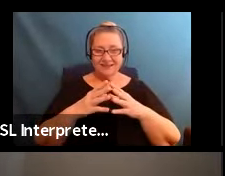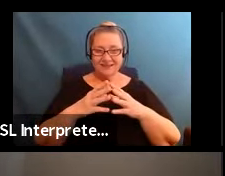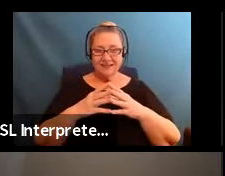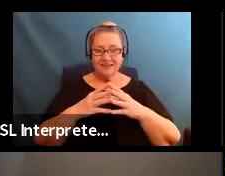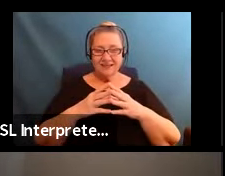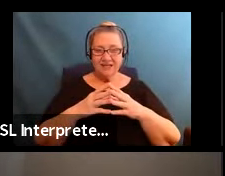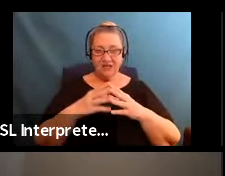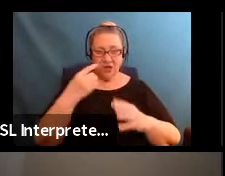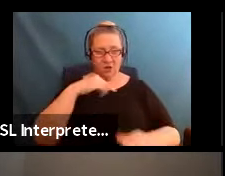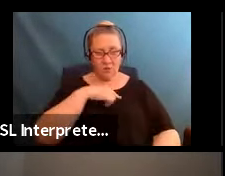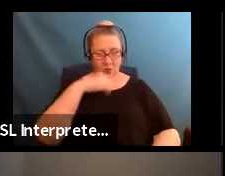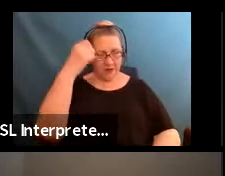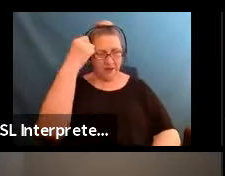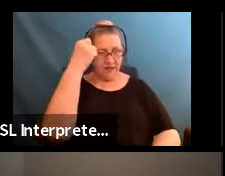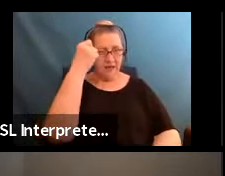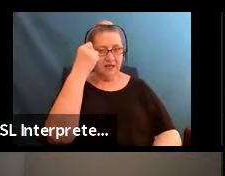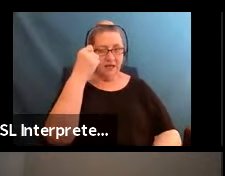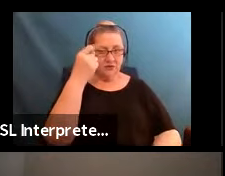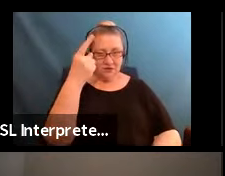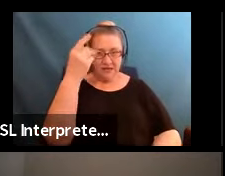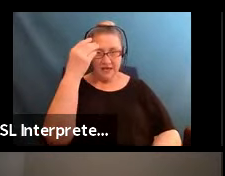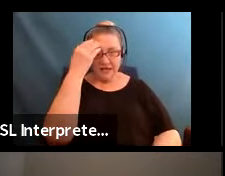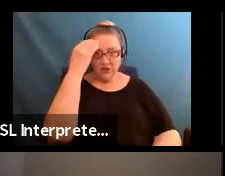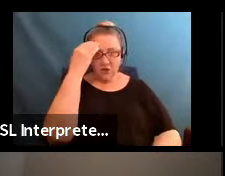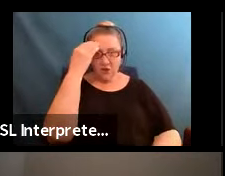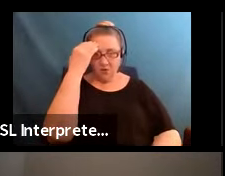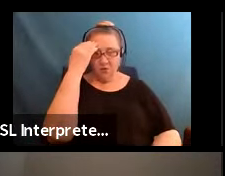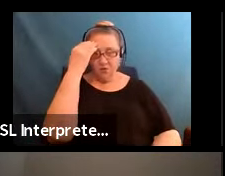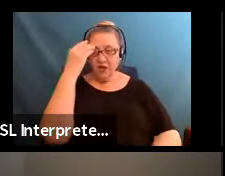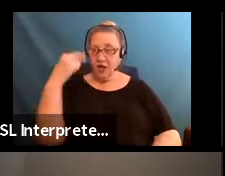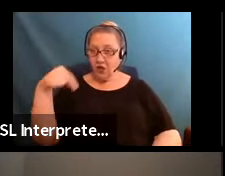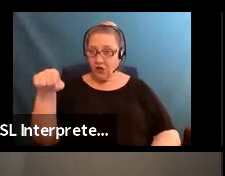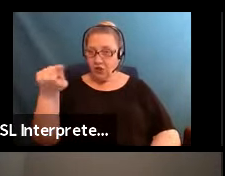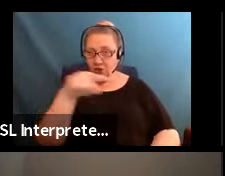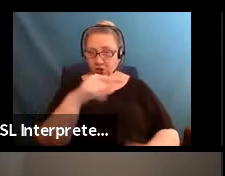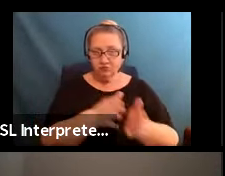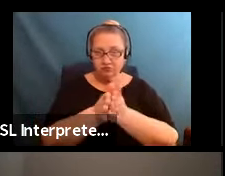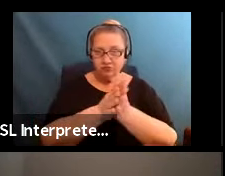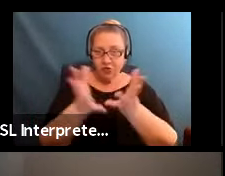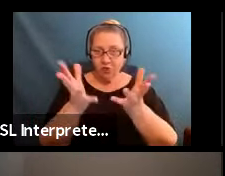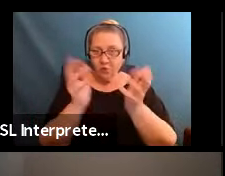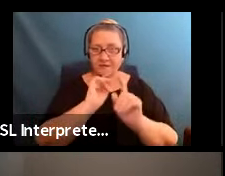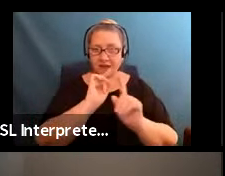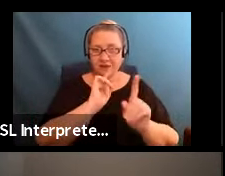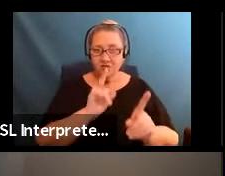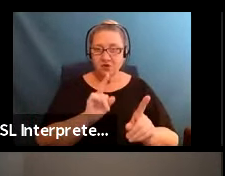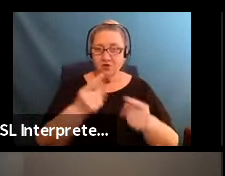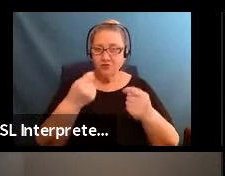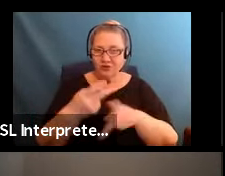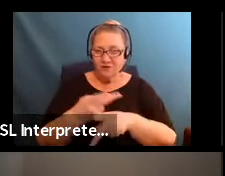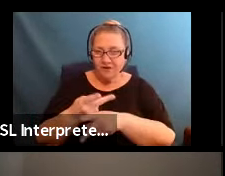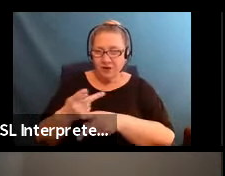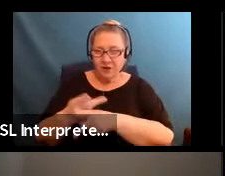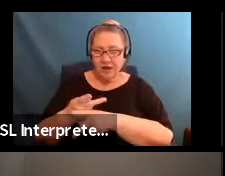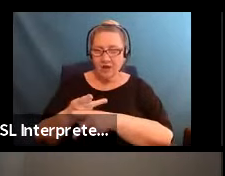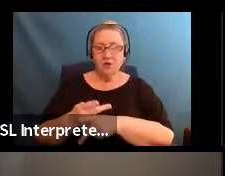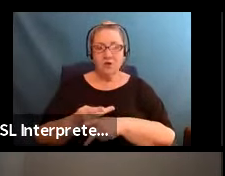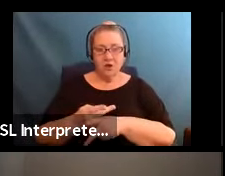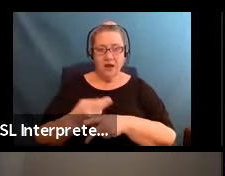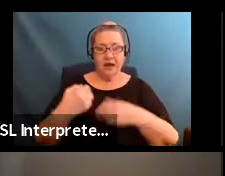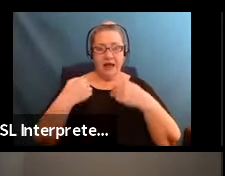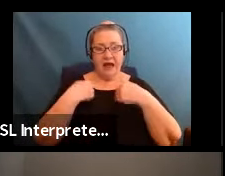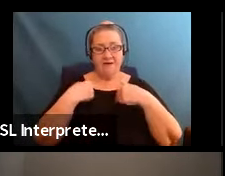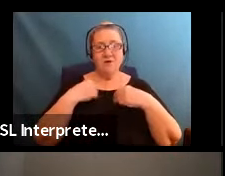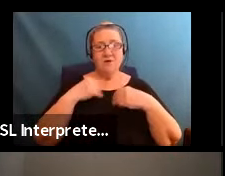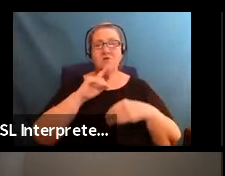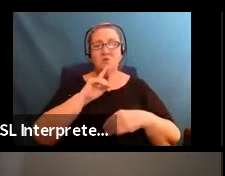we recognize very much that you all want to know the answer and are working to try to find out, there are some real complex